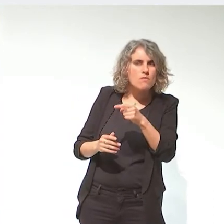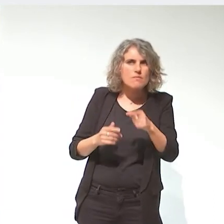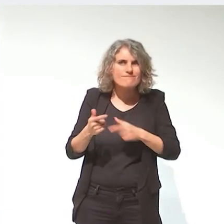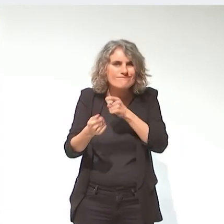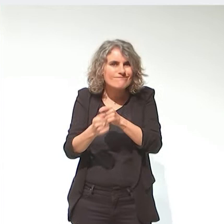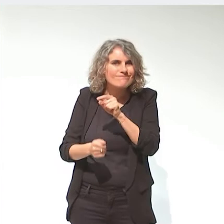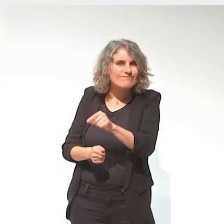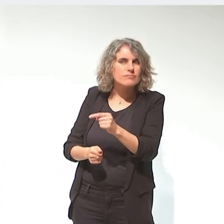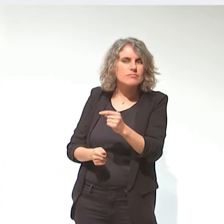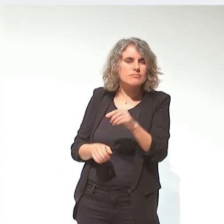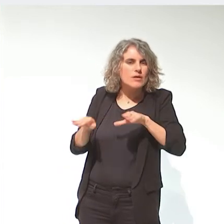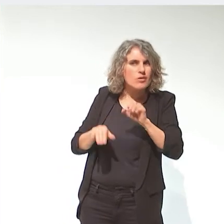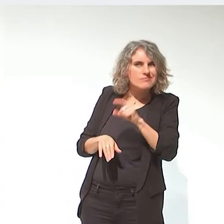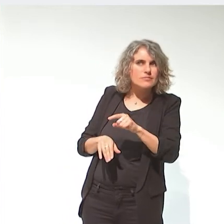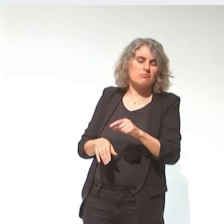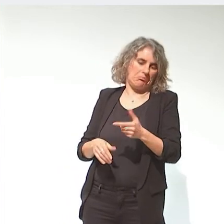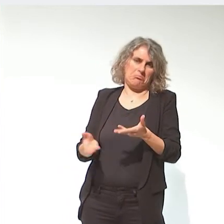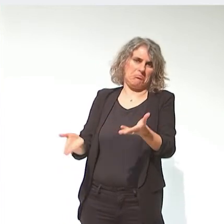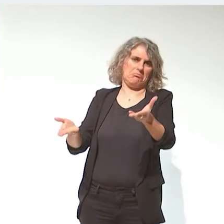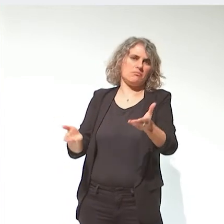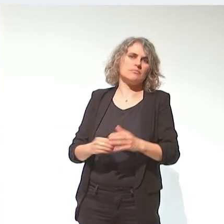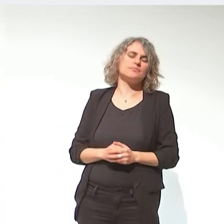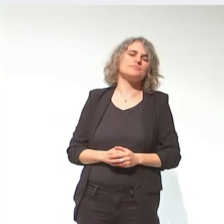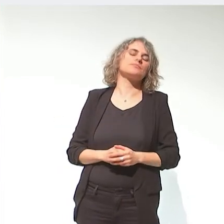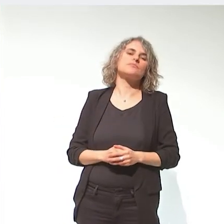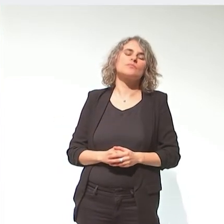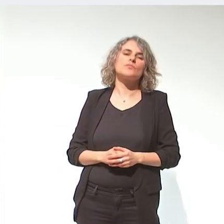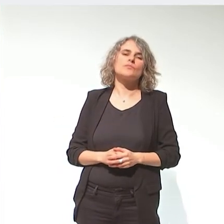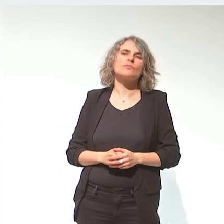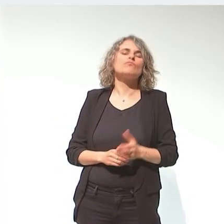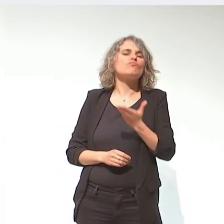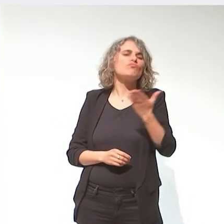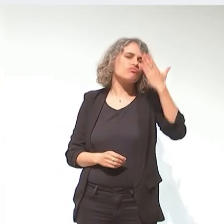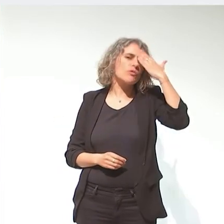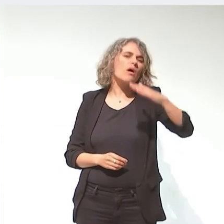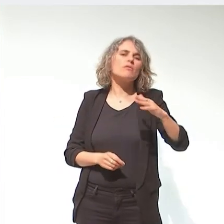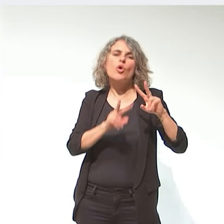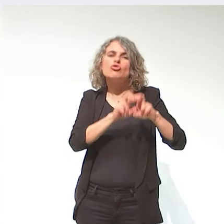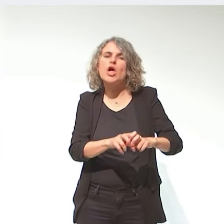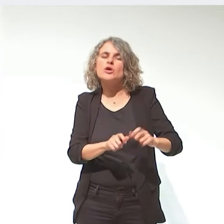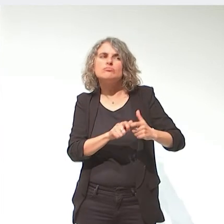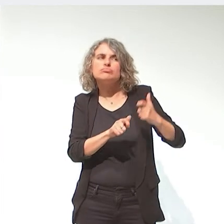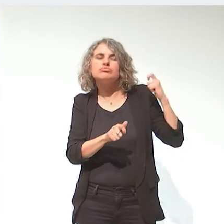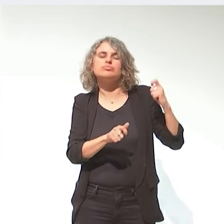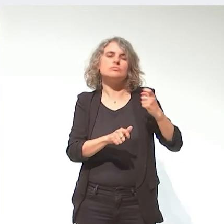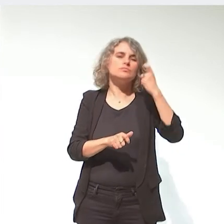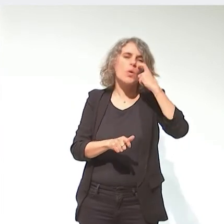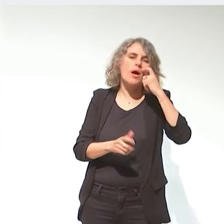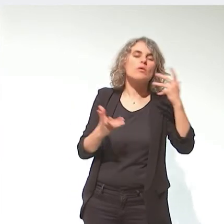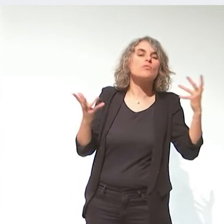As you may know, the research shows advantages and